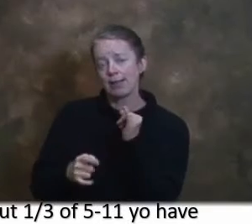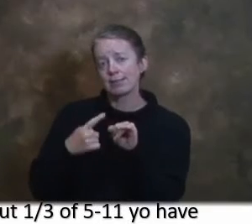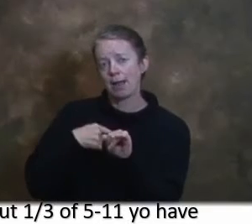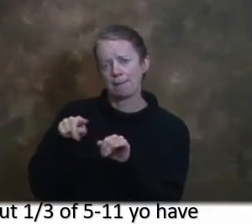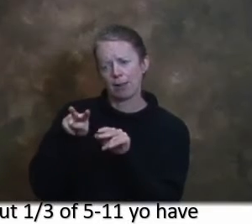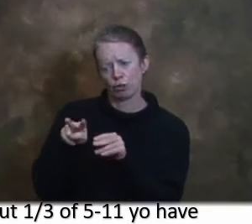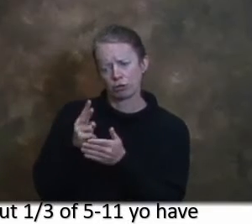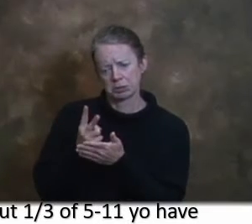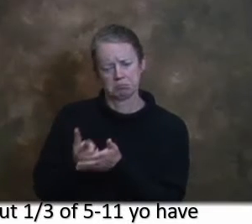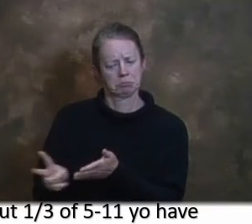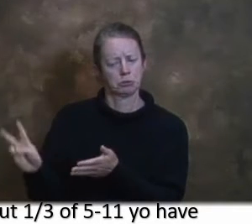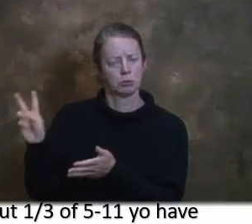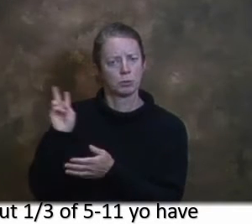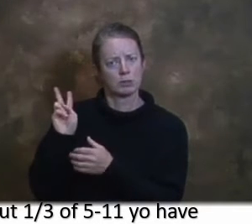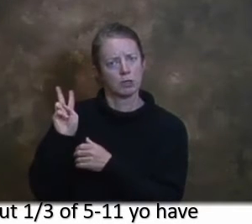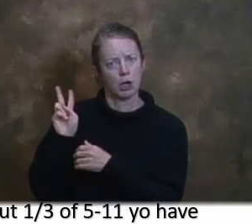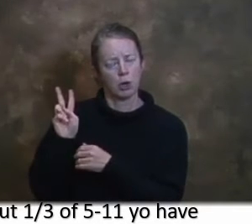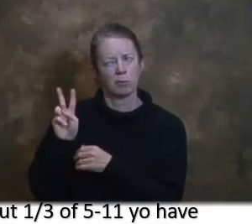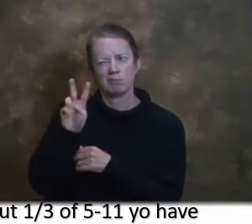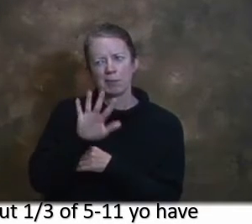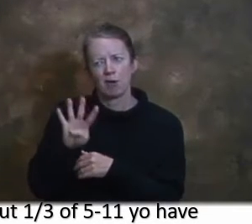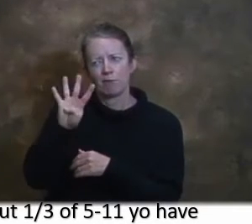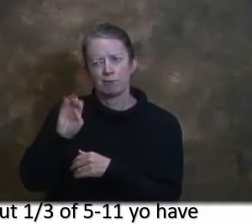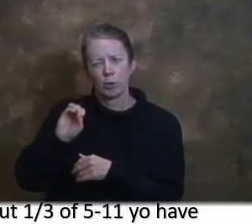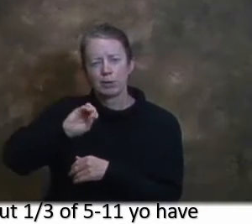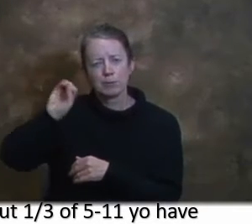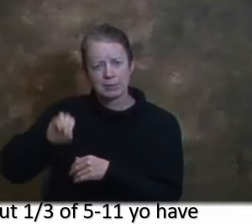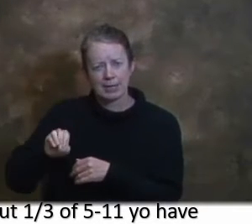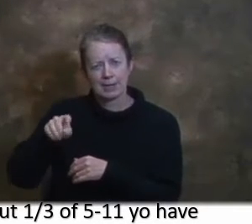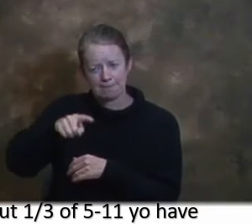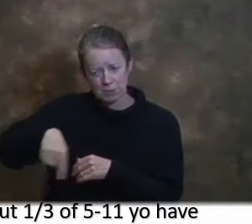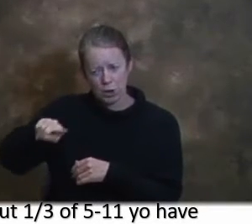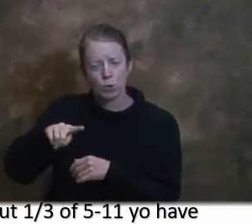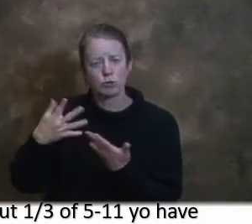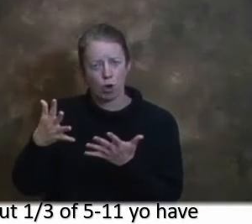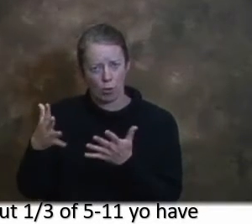couple of weeks ago, about a little over 40% of